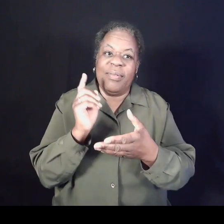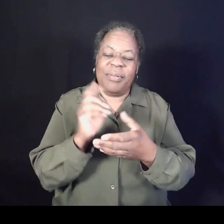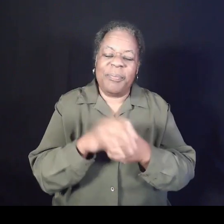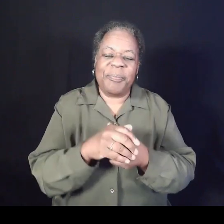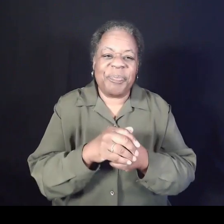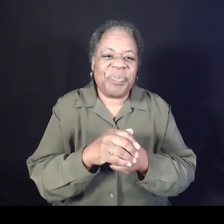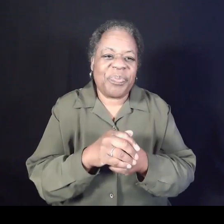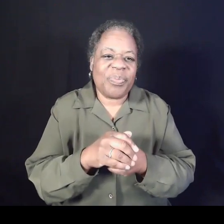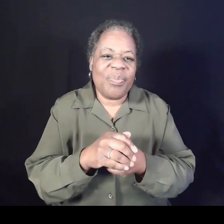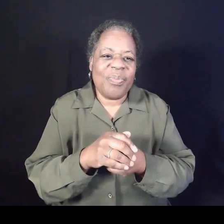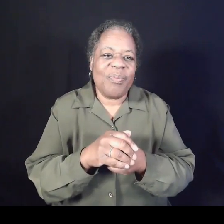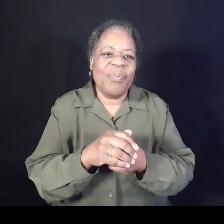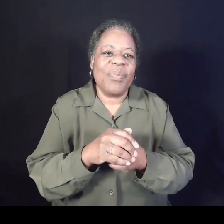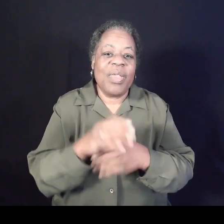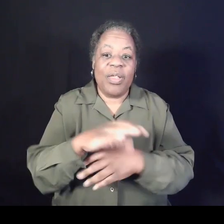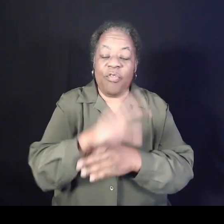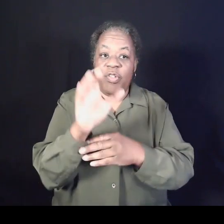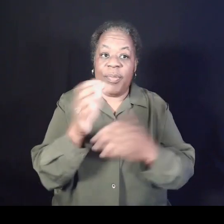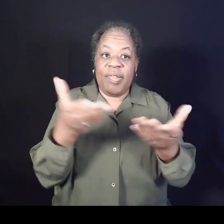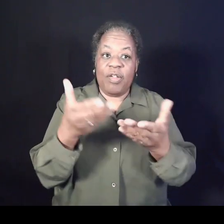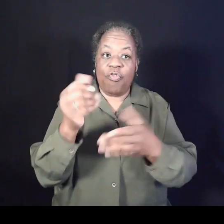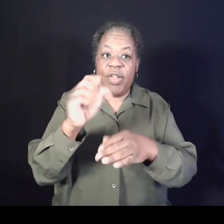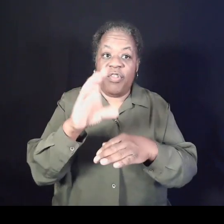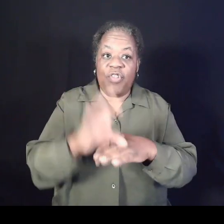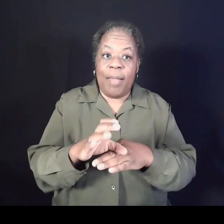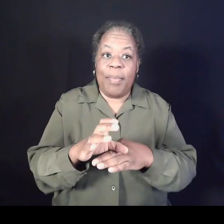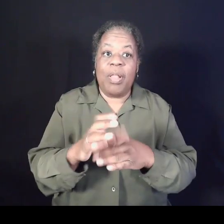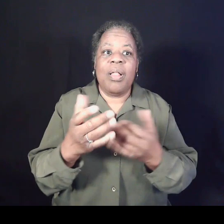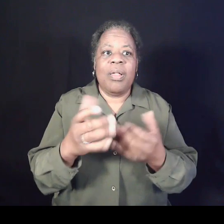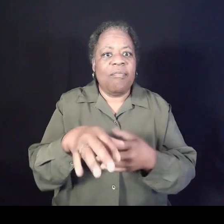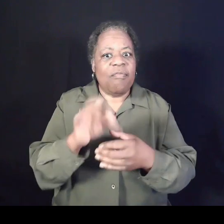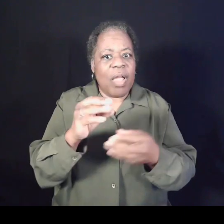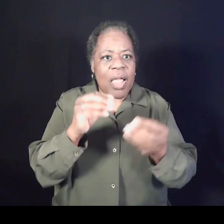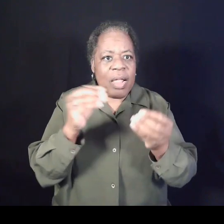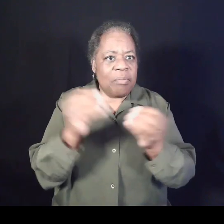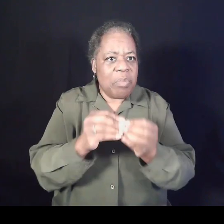Things About Christmas at Grace Chapel is going to be available at